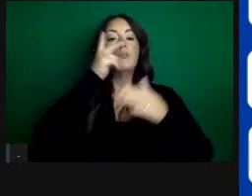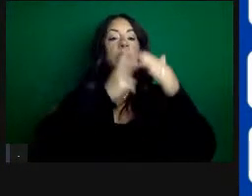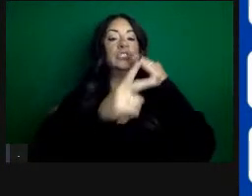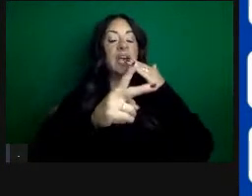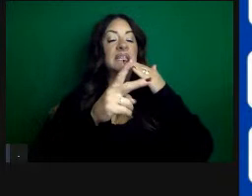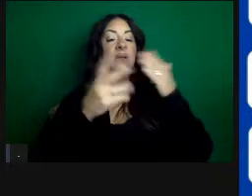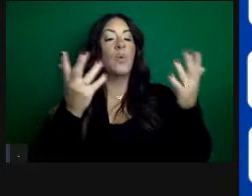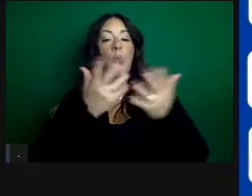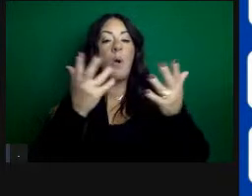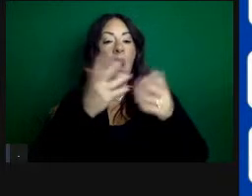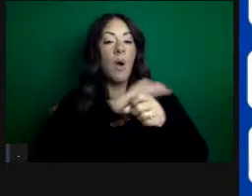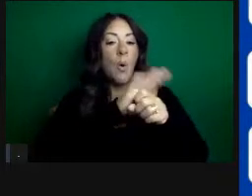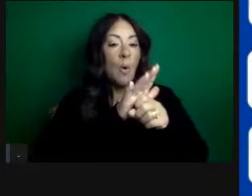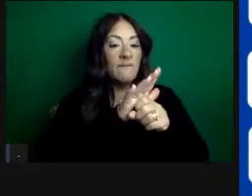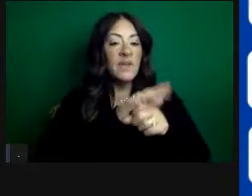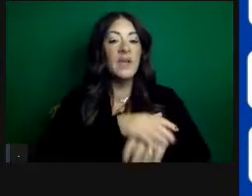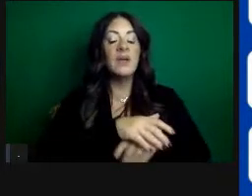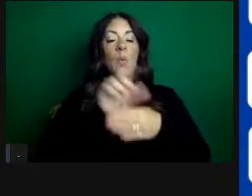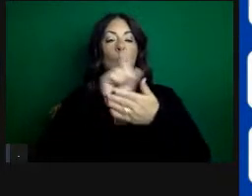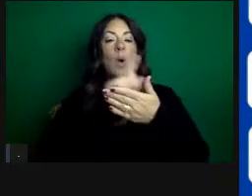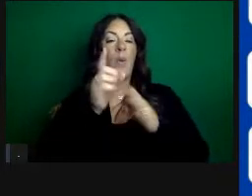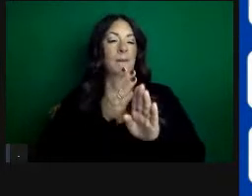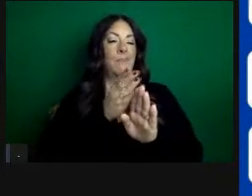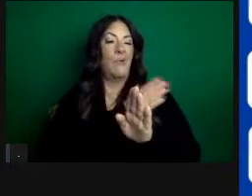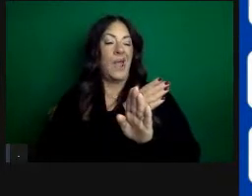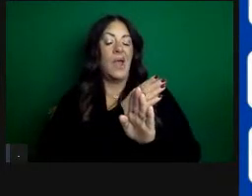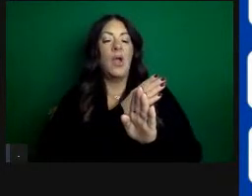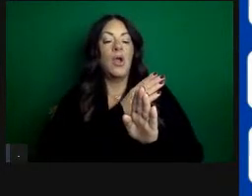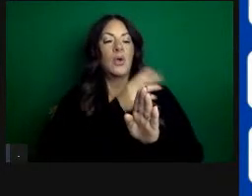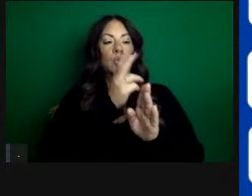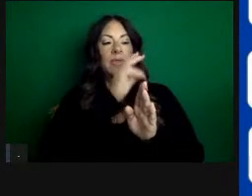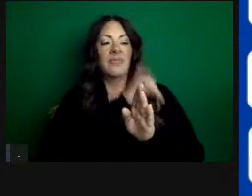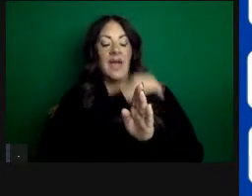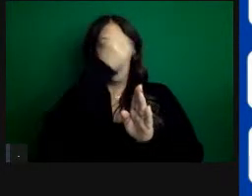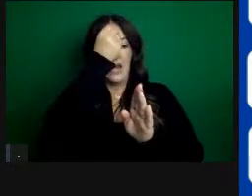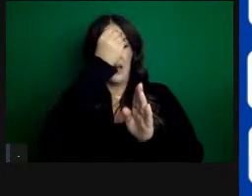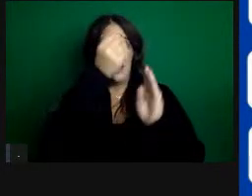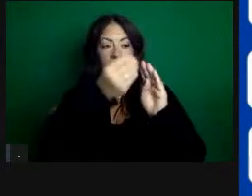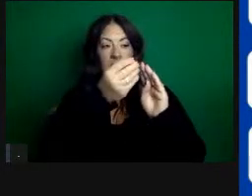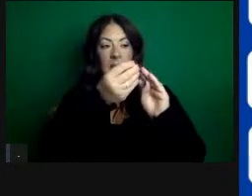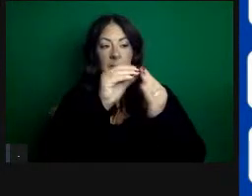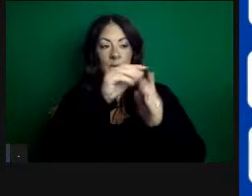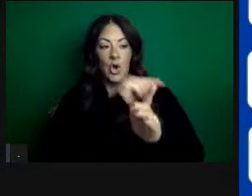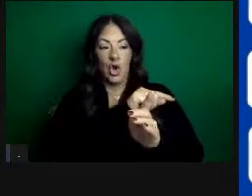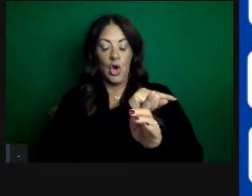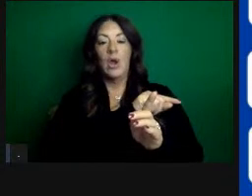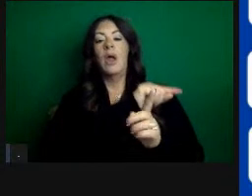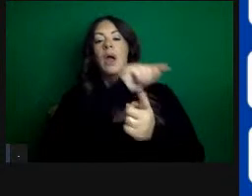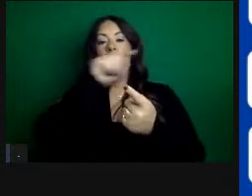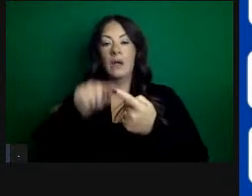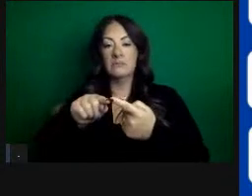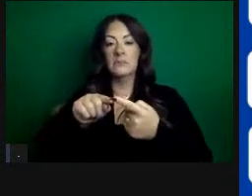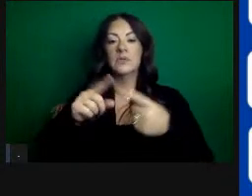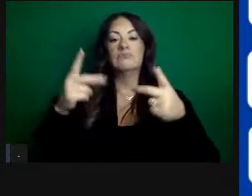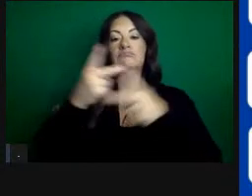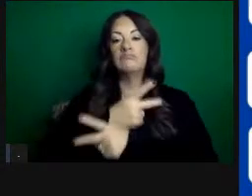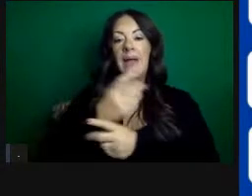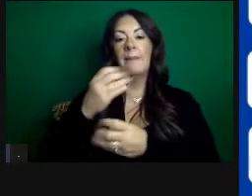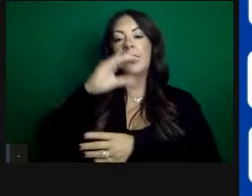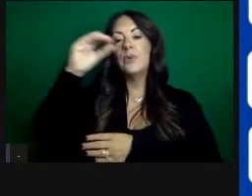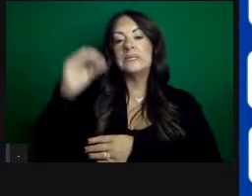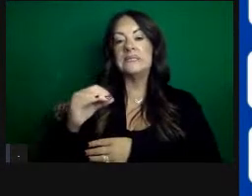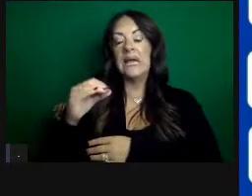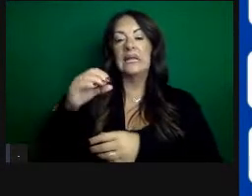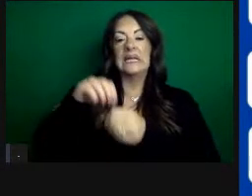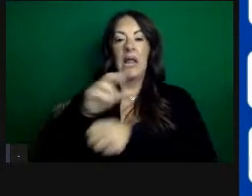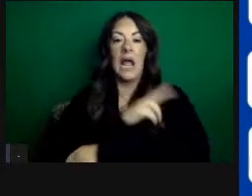total occupied beds, our capacity, to then come up with a percentage projected ICU beds available